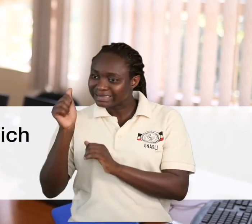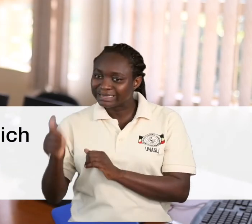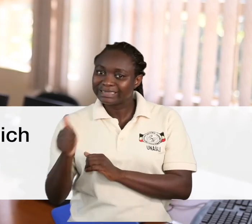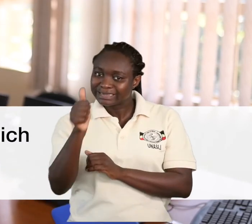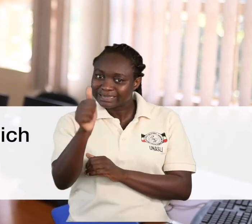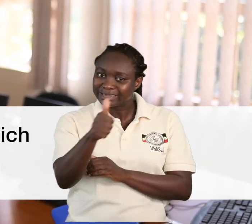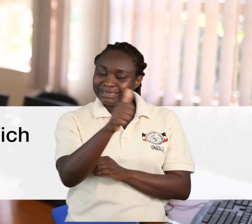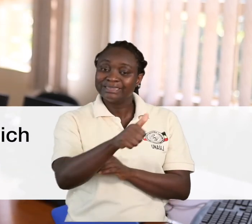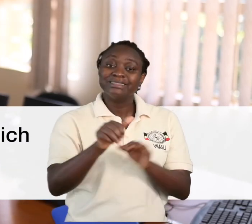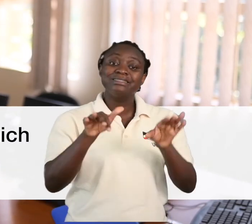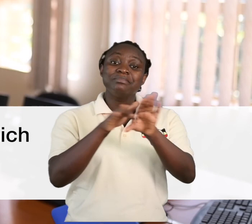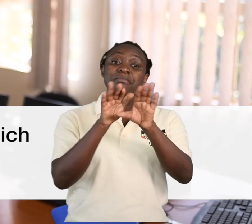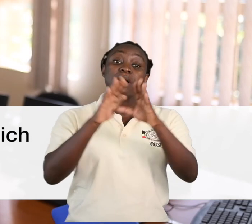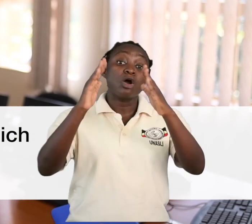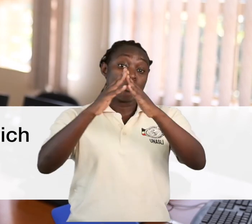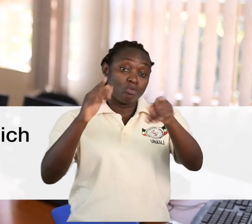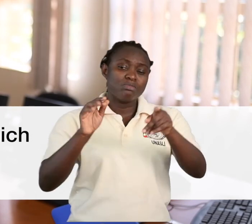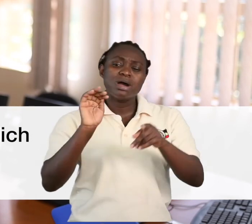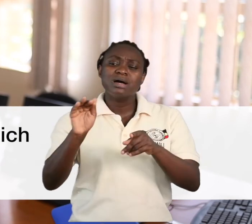was born,